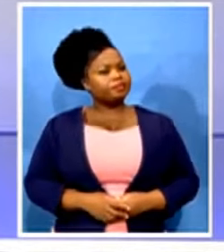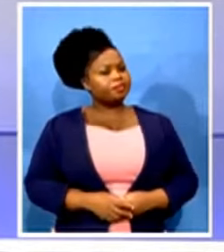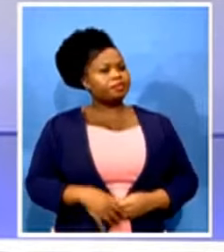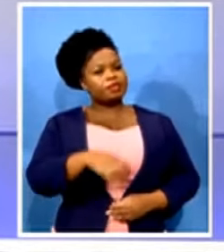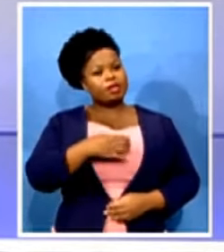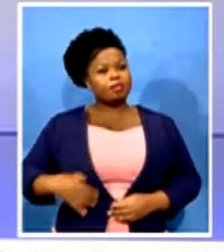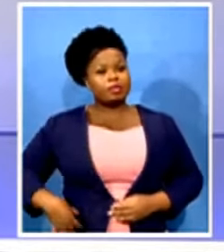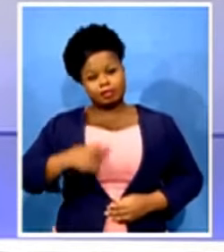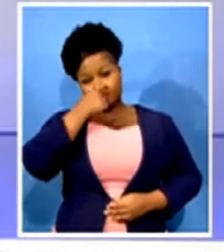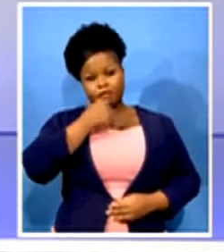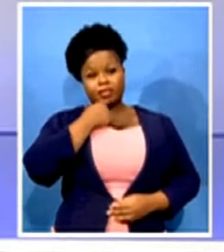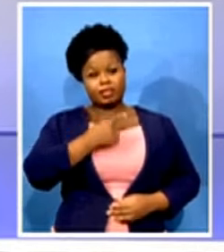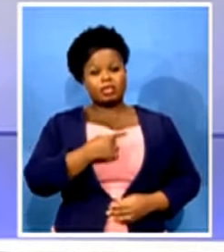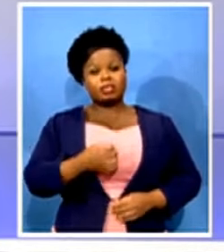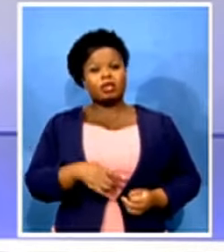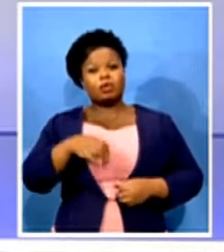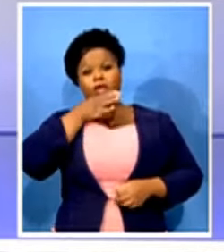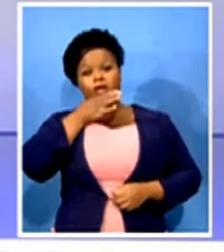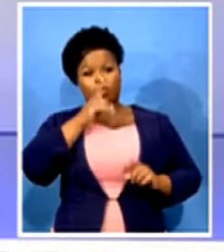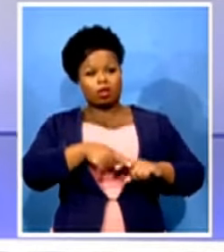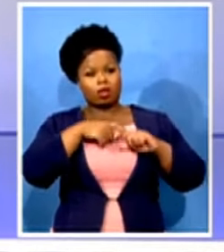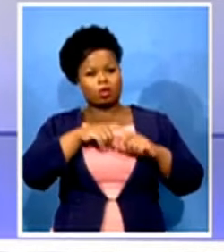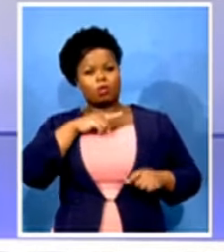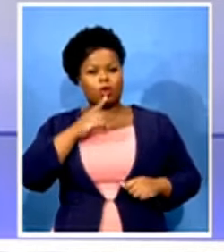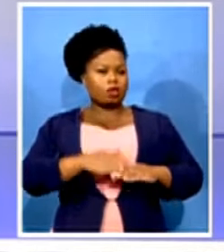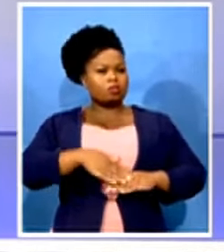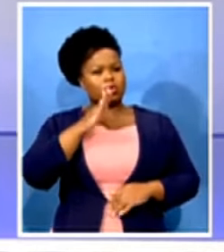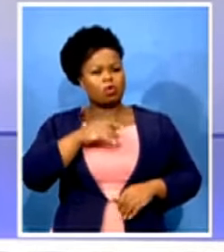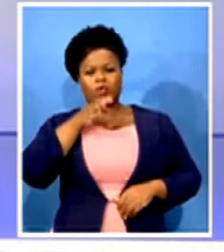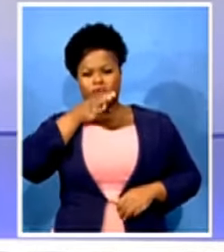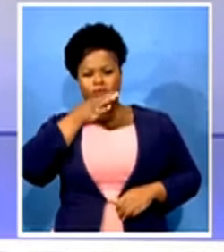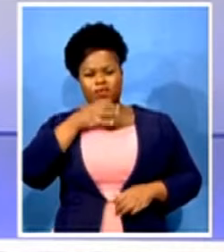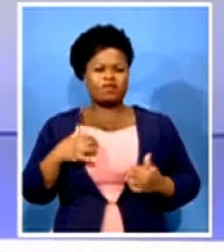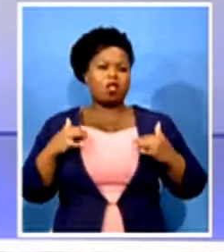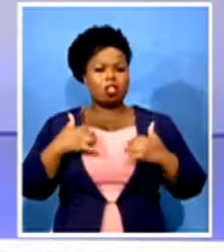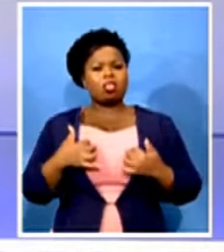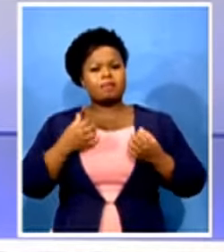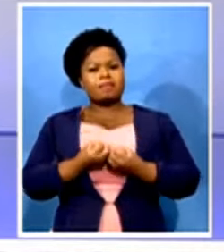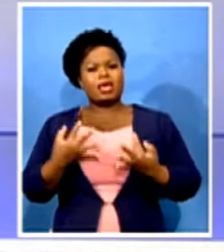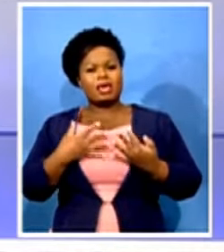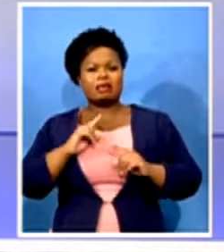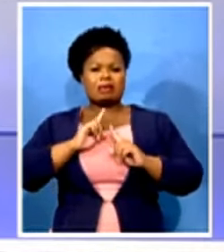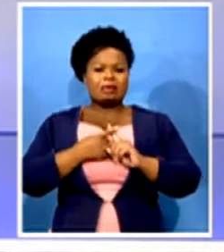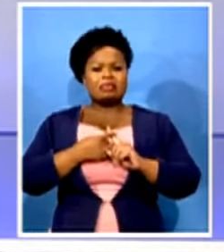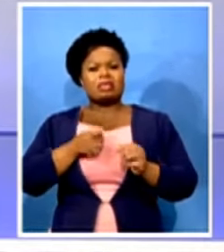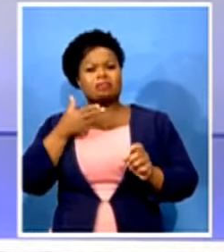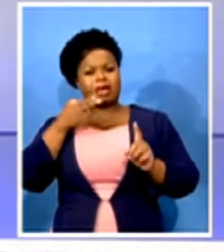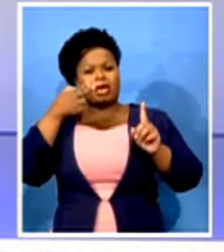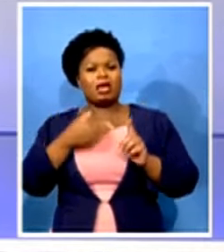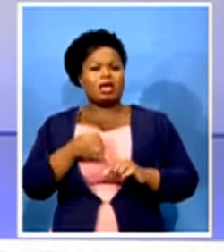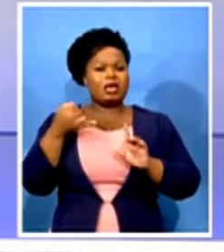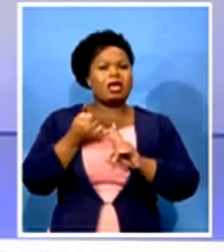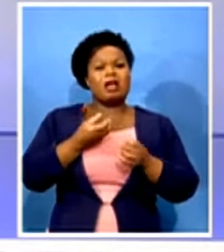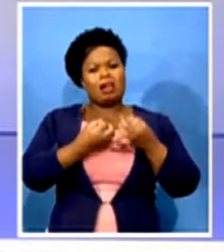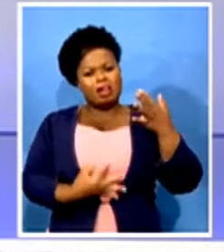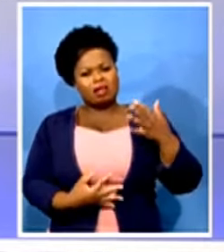due to the increasing number of alcohol trauma-related cases. Why would you then want alcohol to be sold during these critical